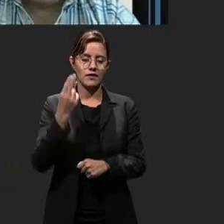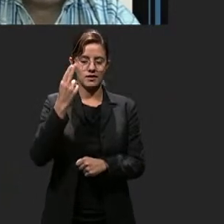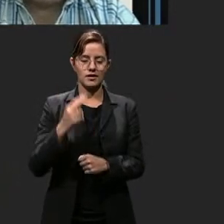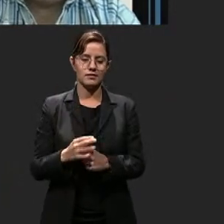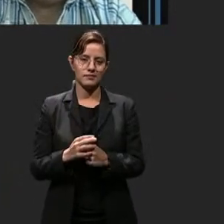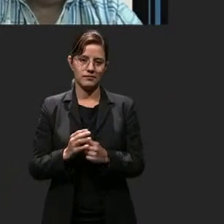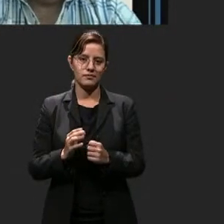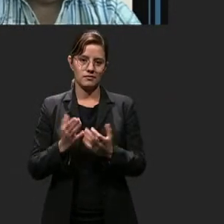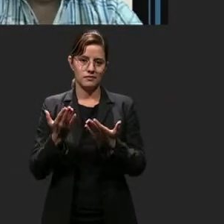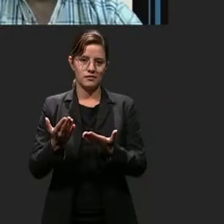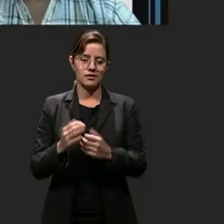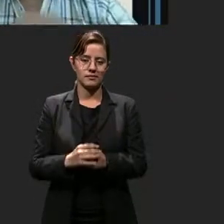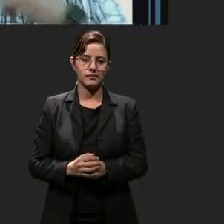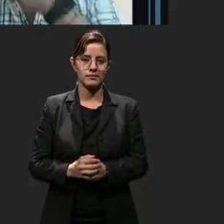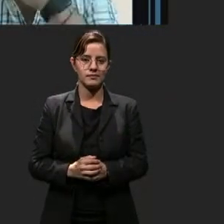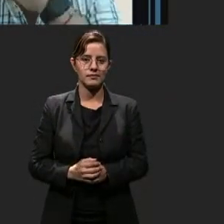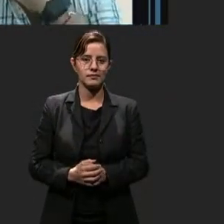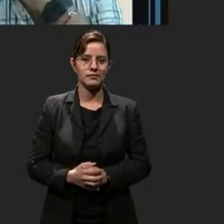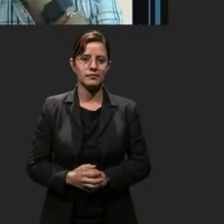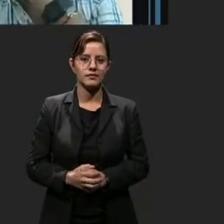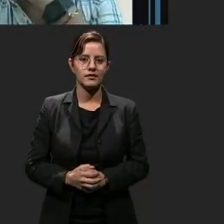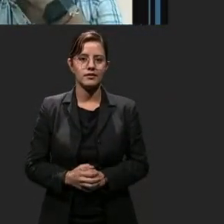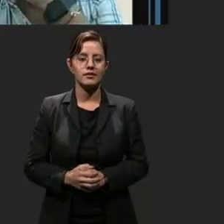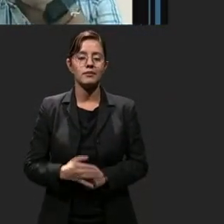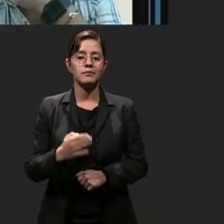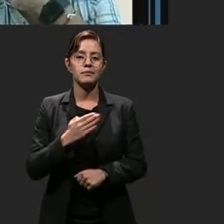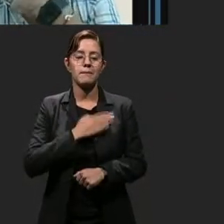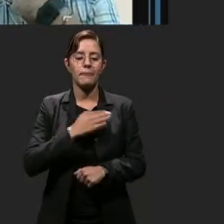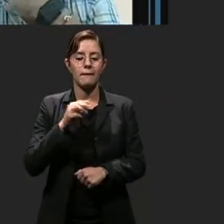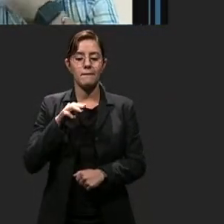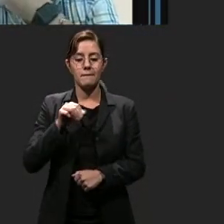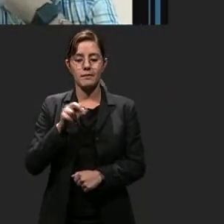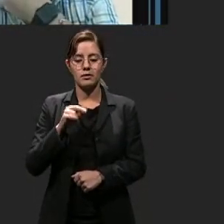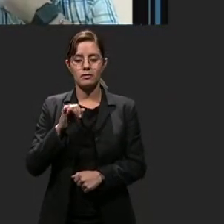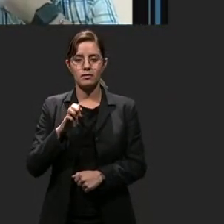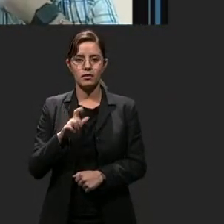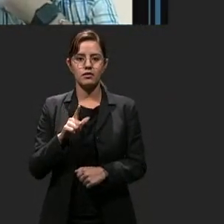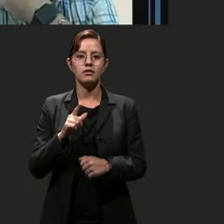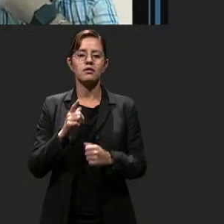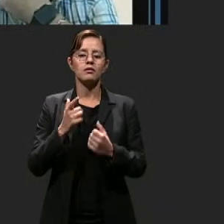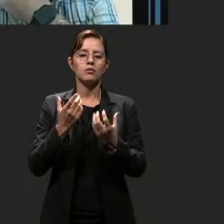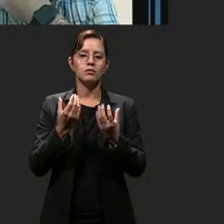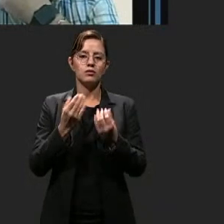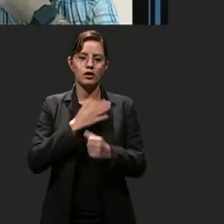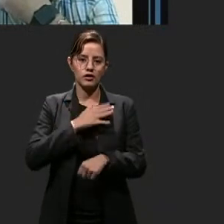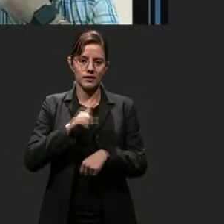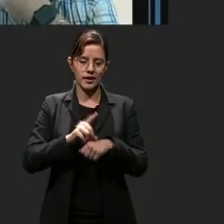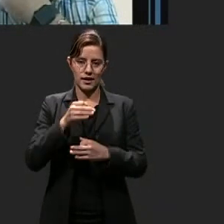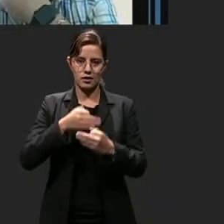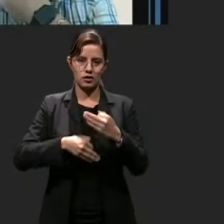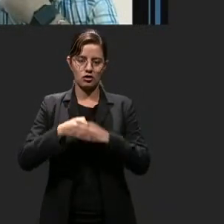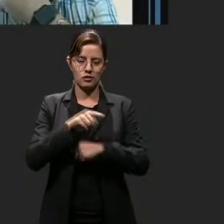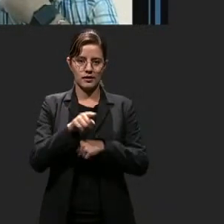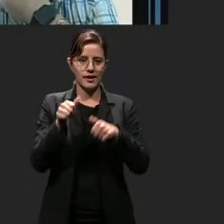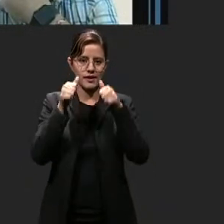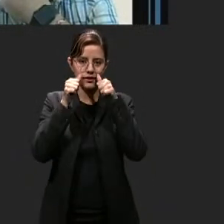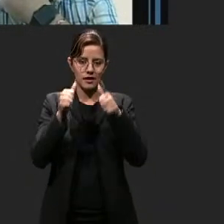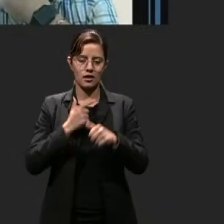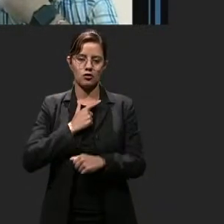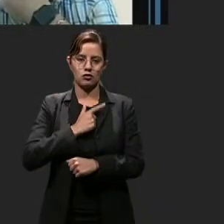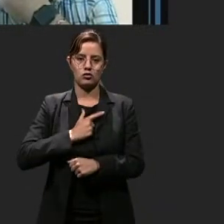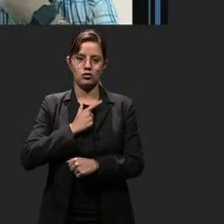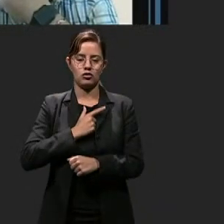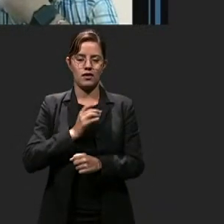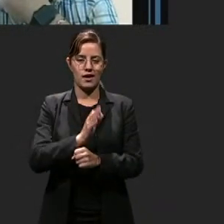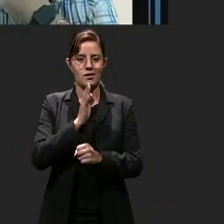of the Los Andes University. Thank you very much. Good morning, Manuel, and good morning to all of you, the